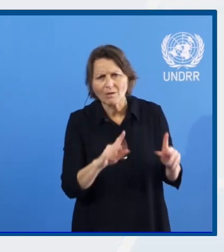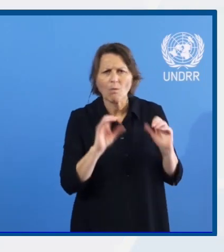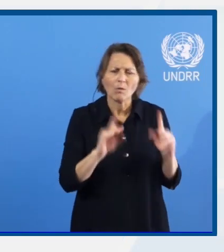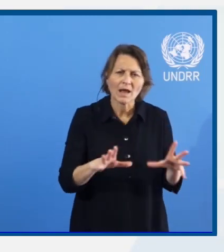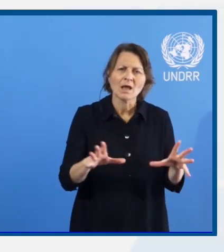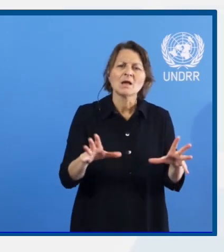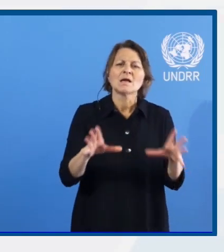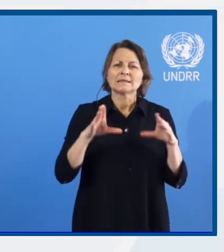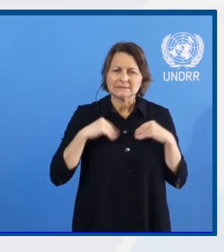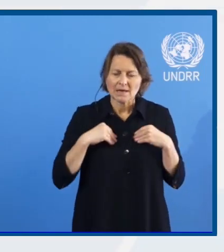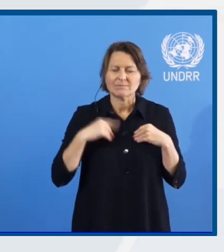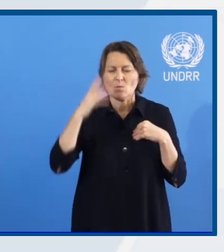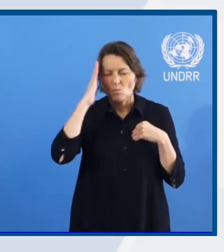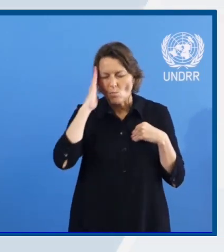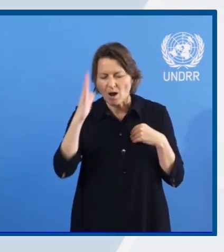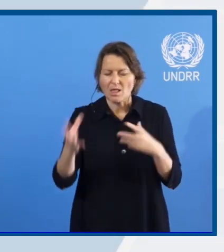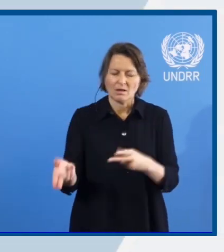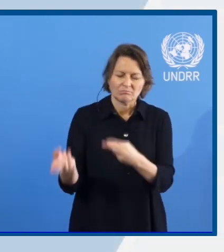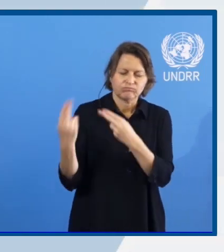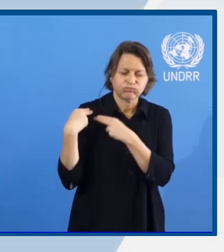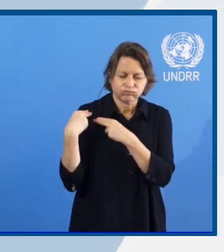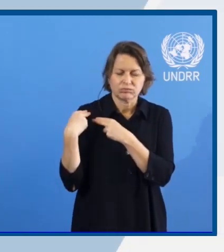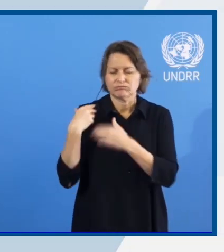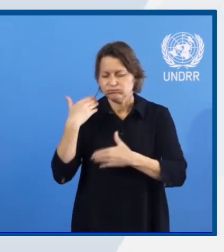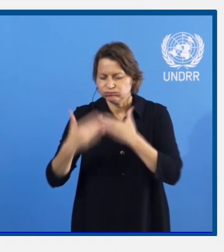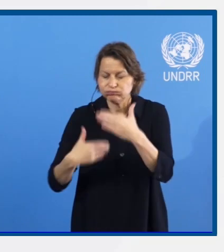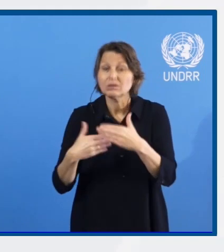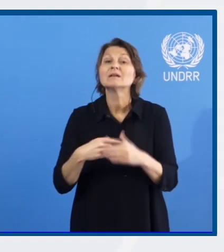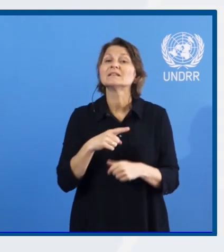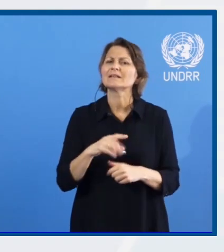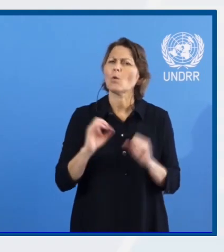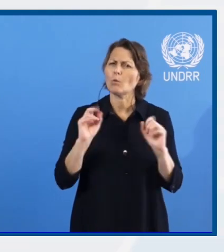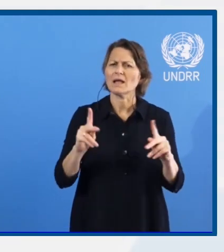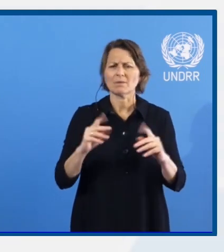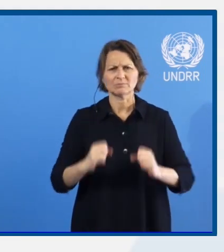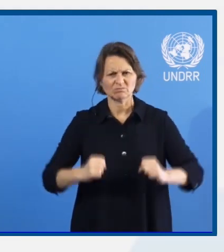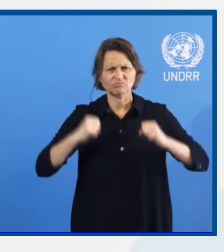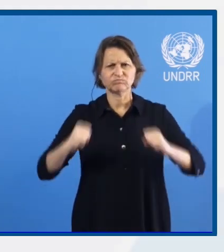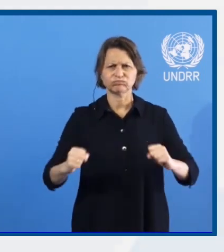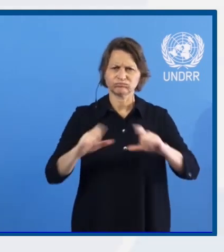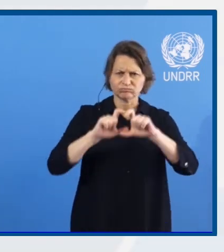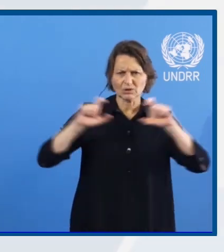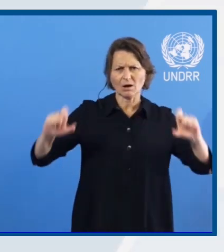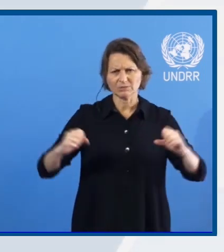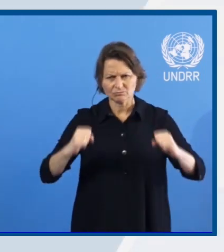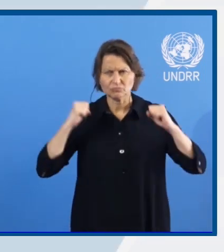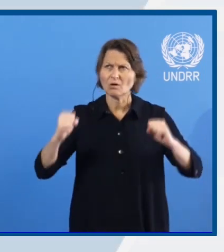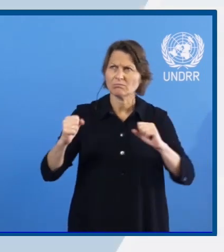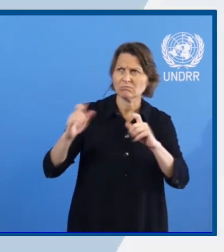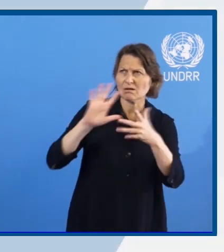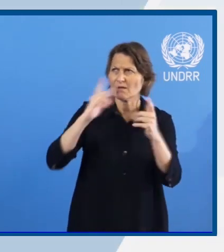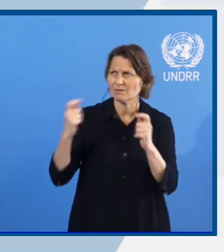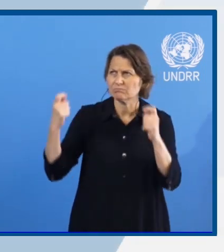support resilience building, but on the other hand, they also bring investment returns.